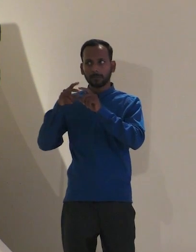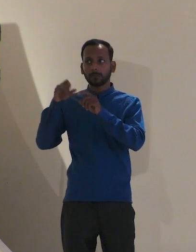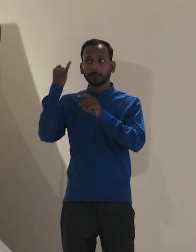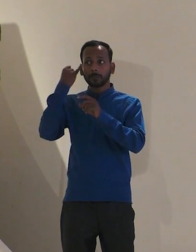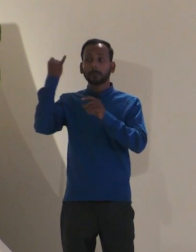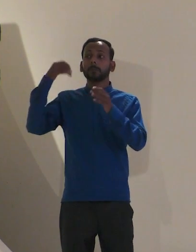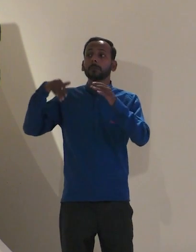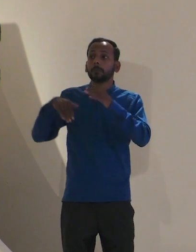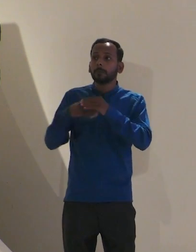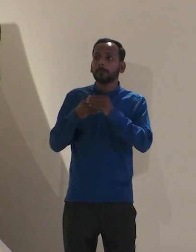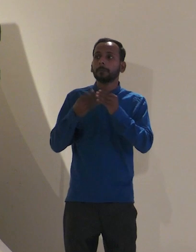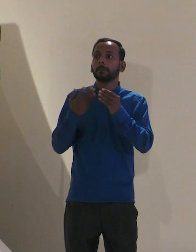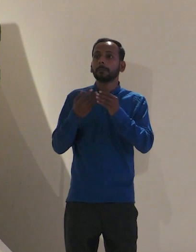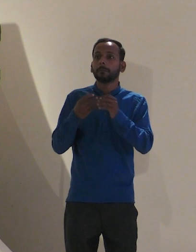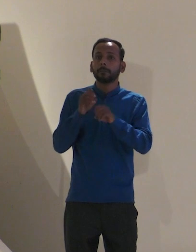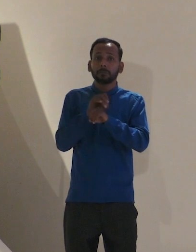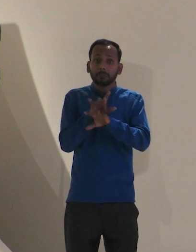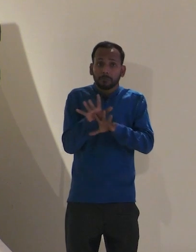towards COVID-19,